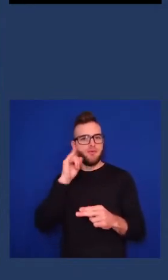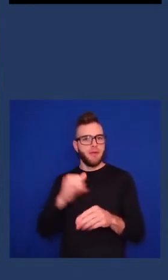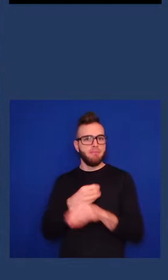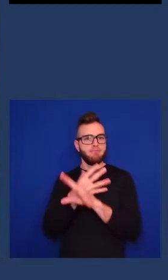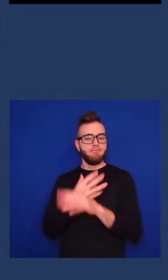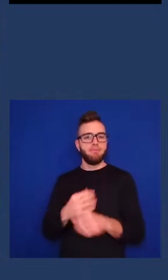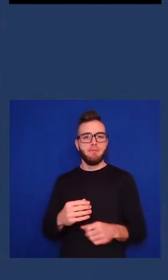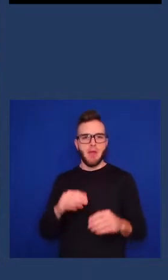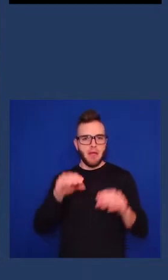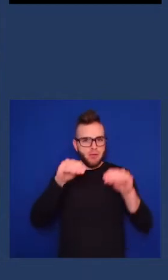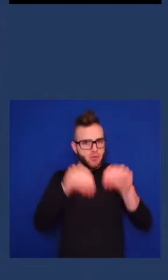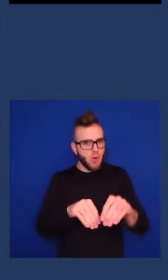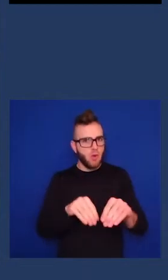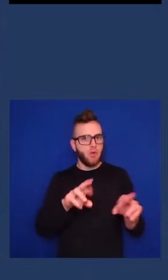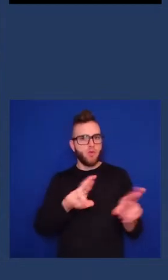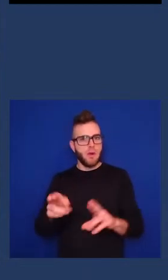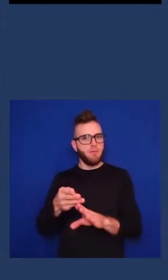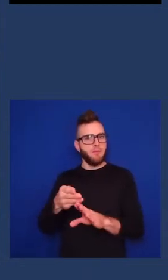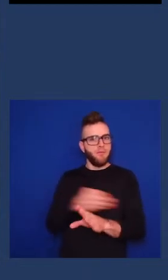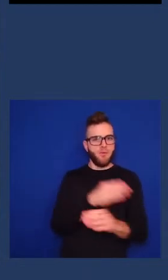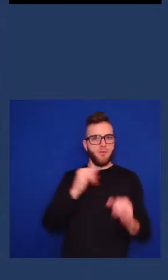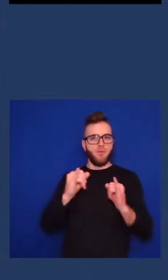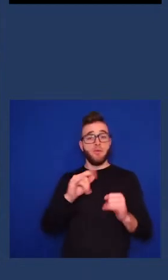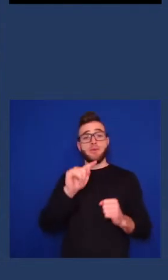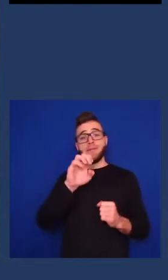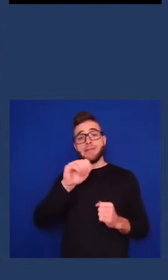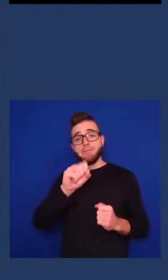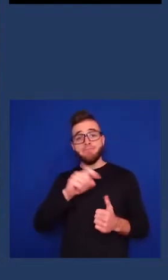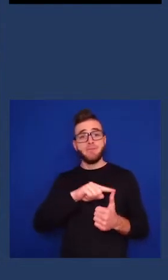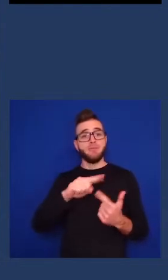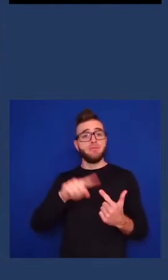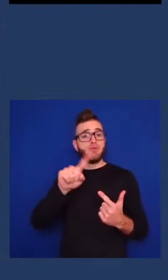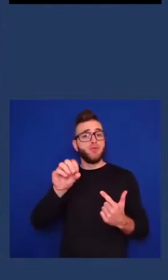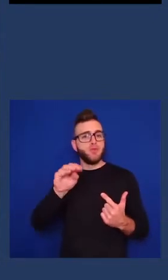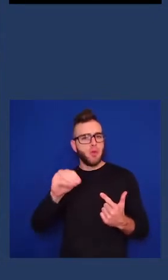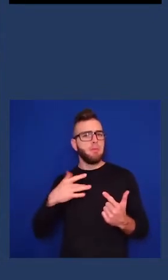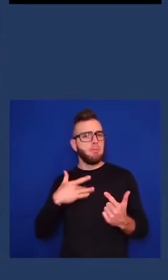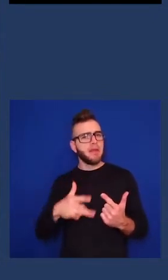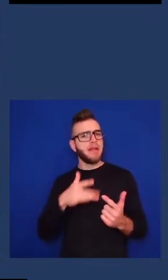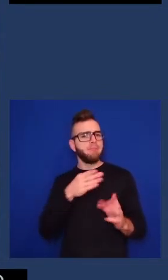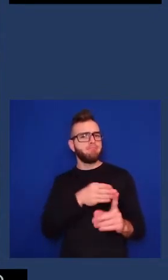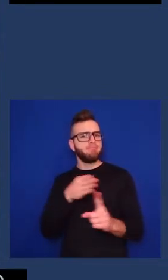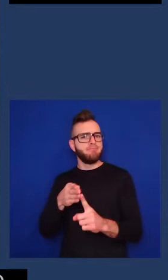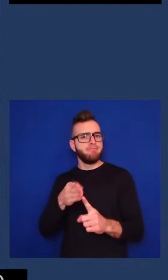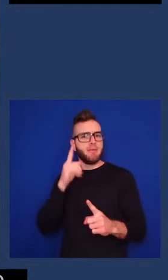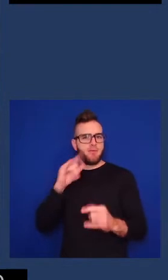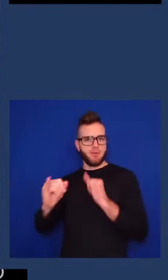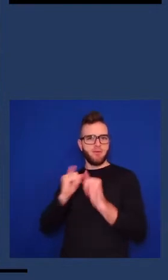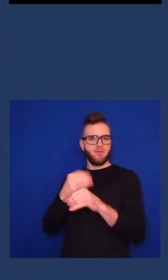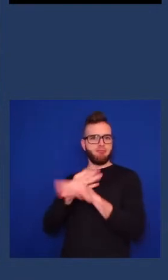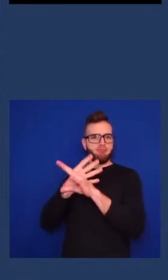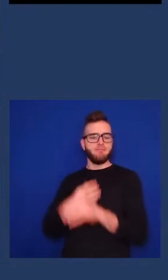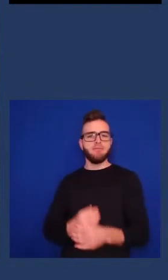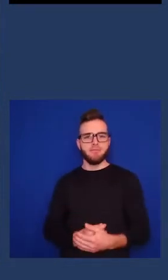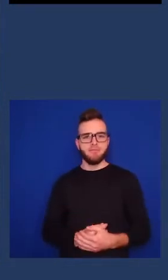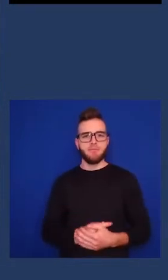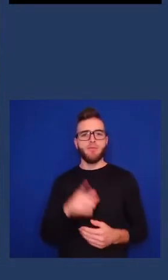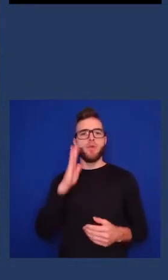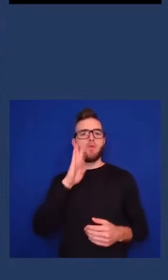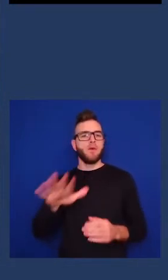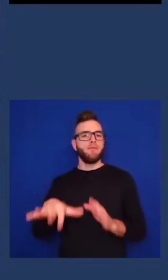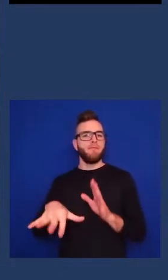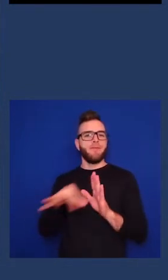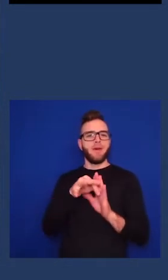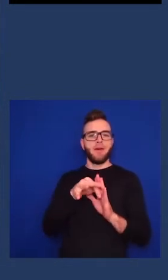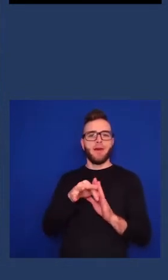are commonly used applications for virtual interviews. You'll be able to find the application information in the confirmation